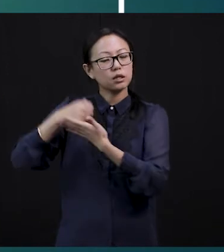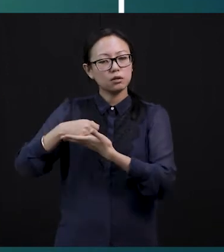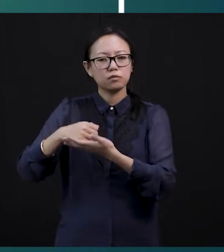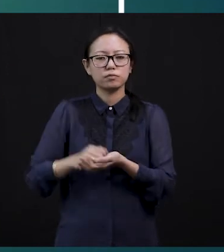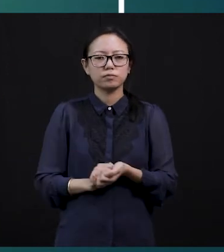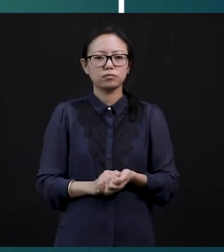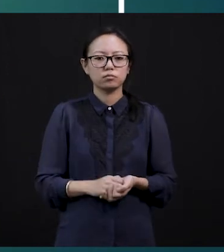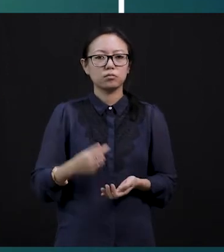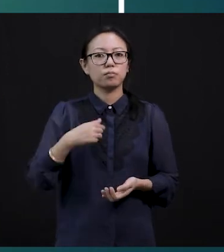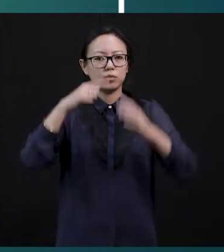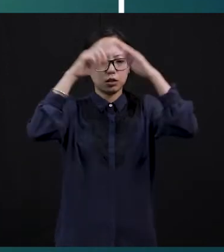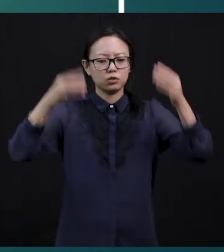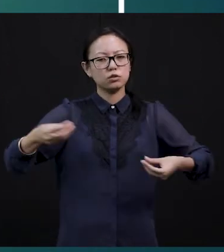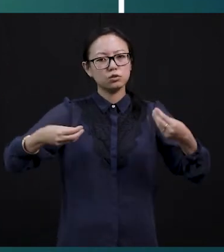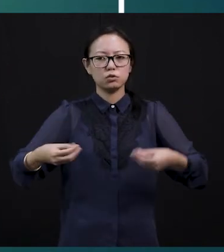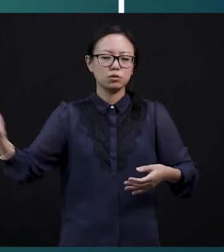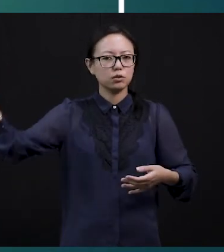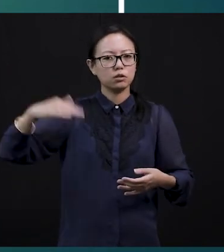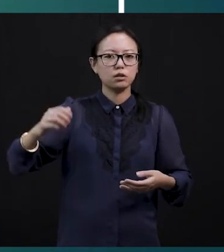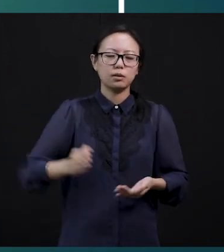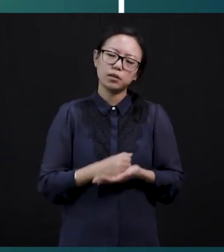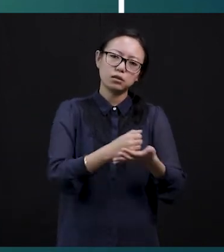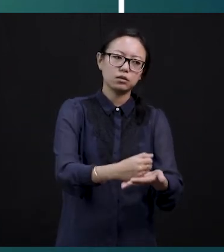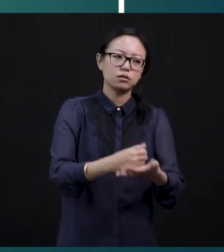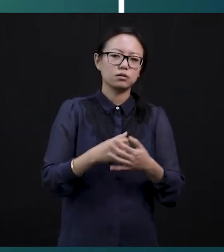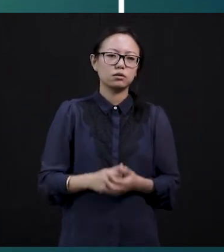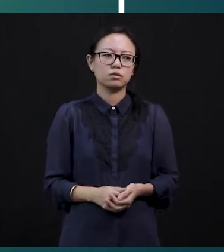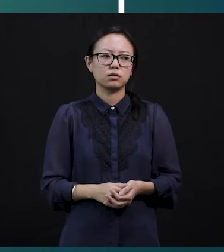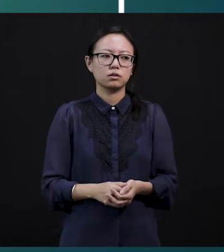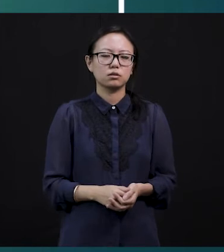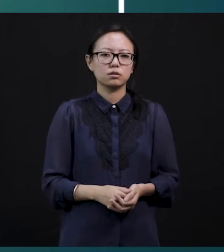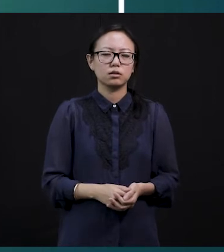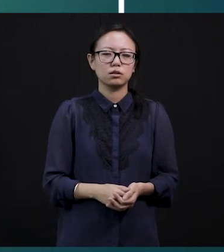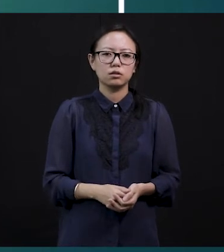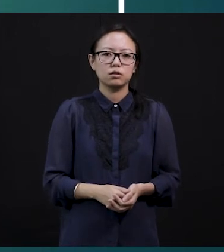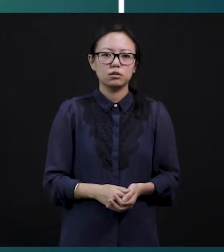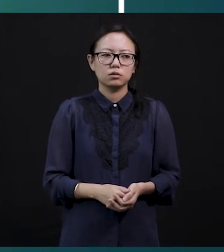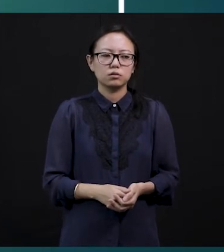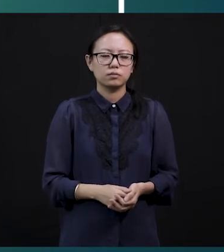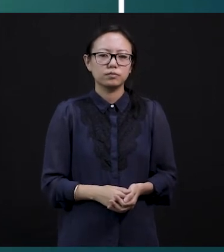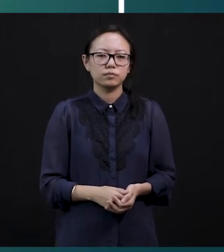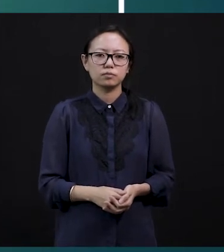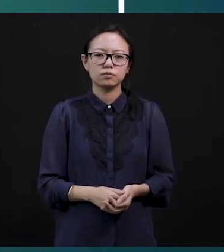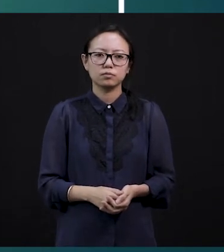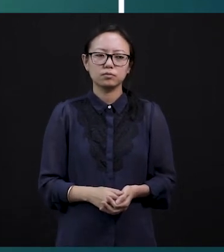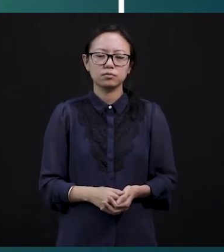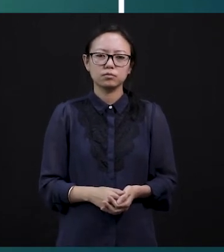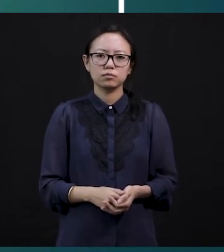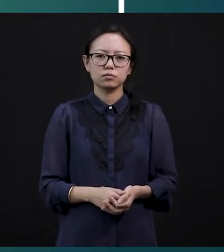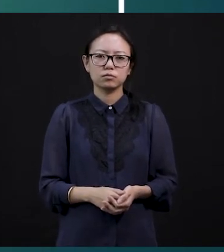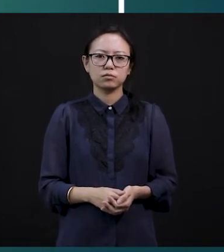market, it requires money. And there's a person who's going to be driving that car, and there's a person who's going to be delivering.